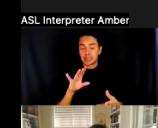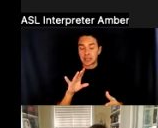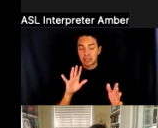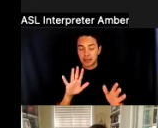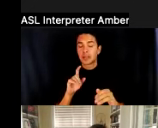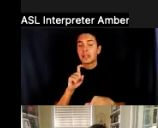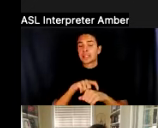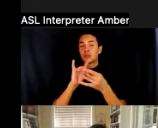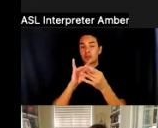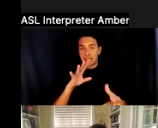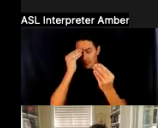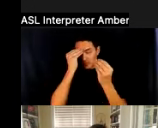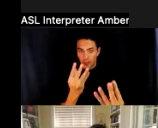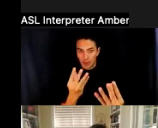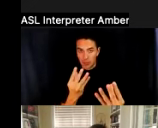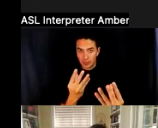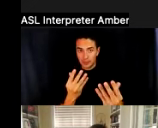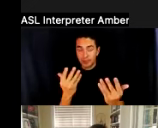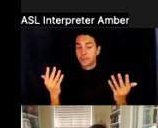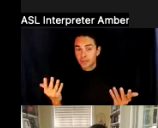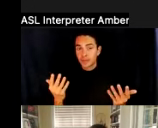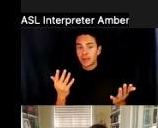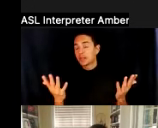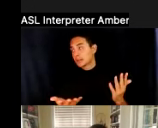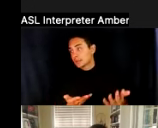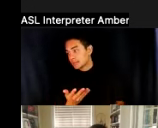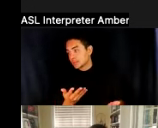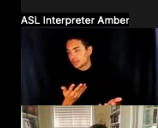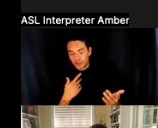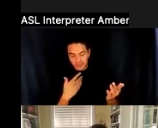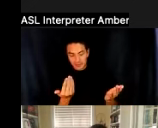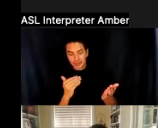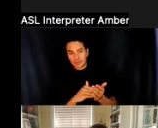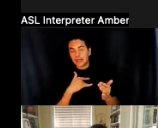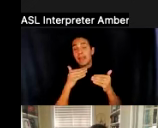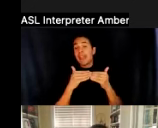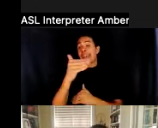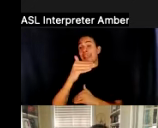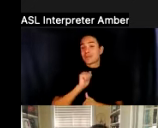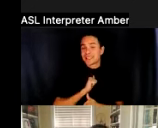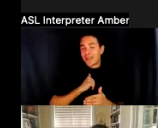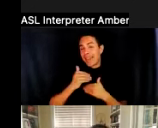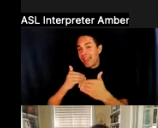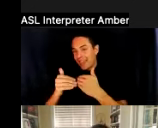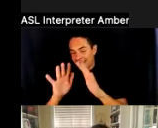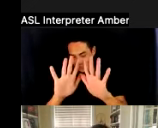release of information. So okay, I'm getting ahead of myself now.